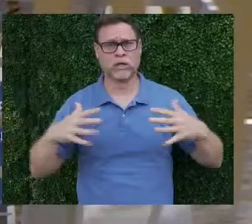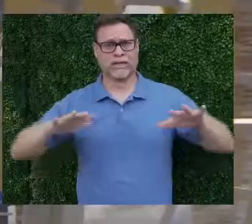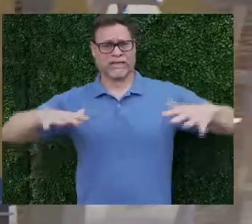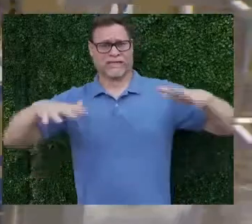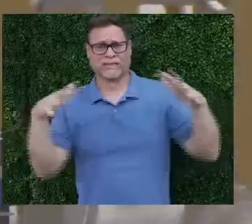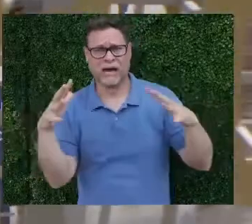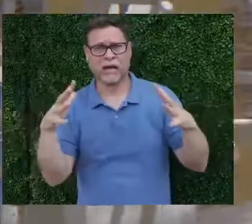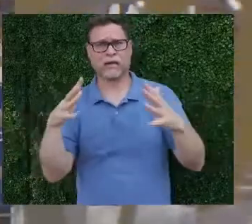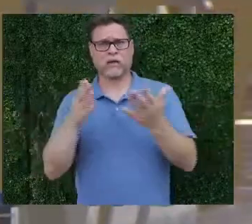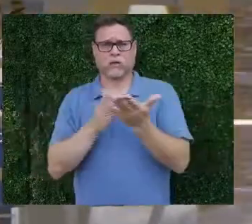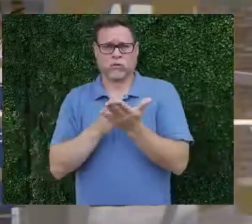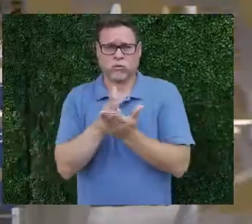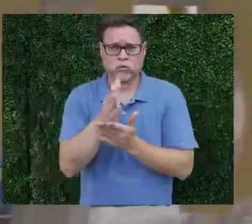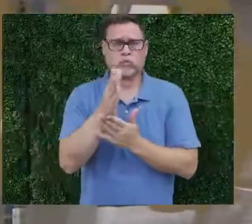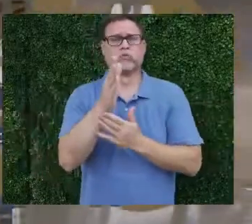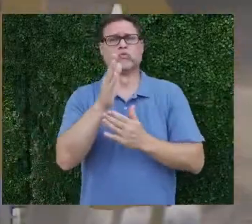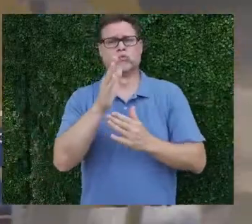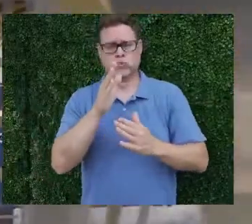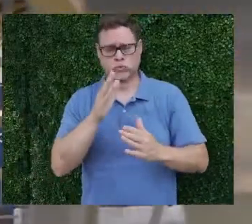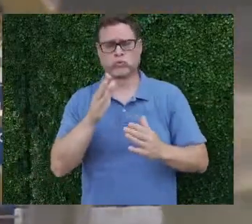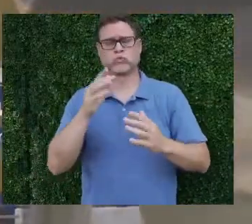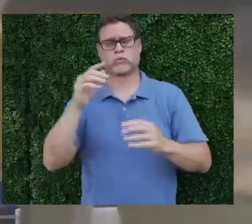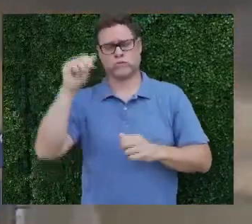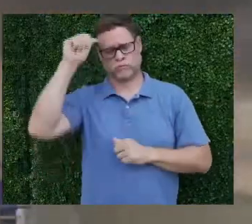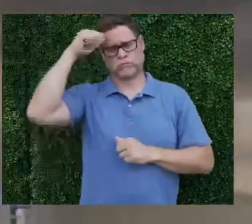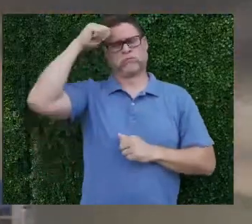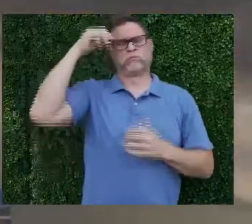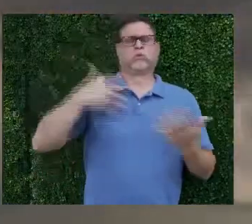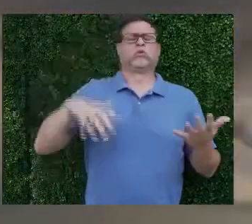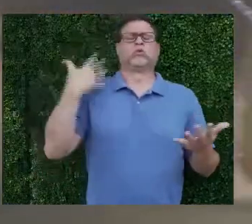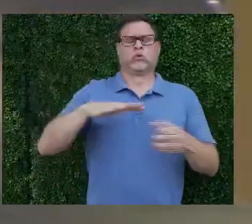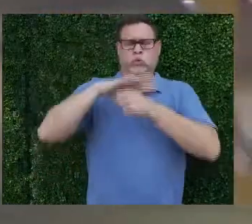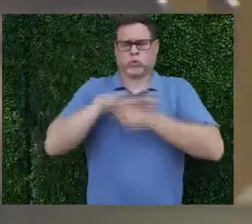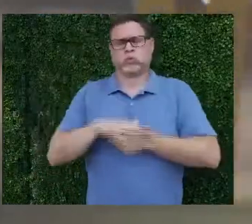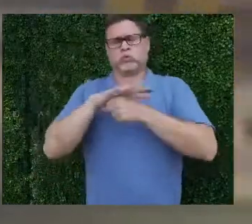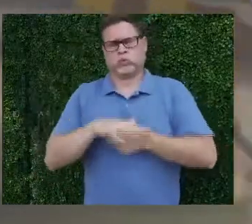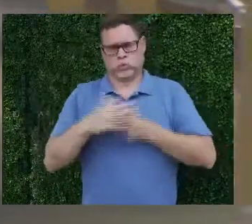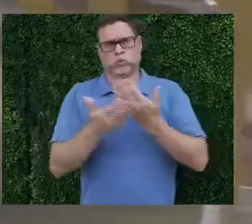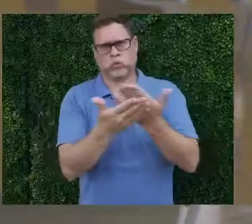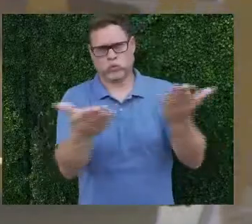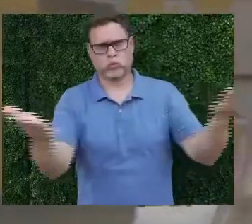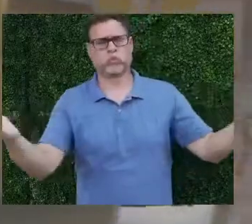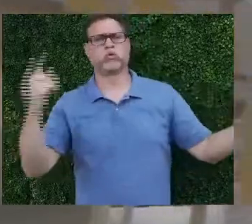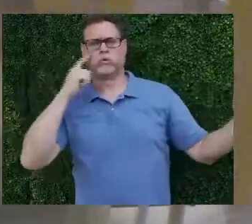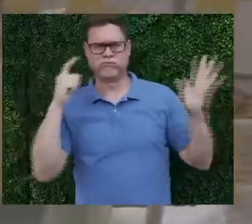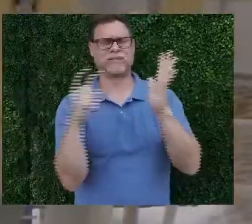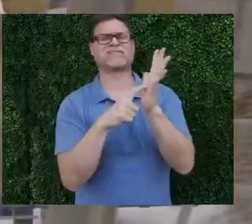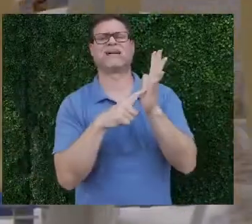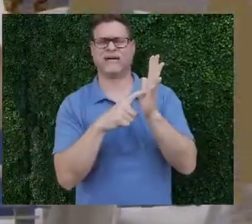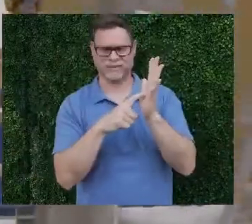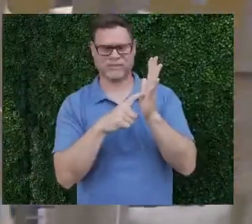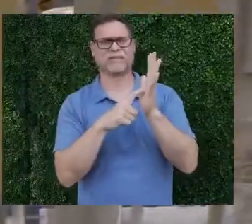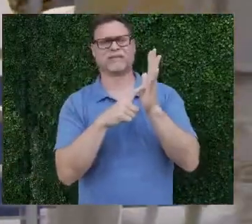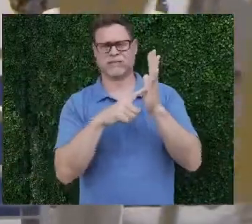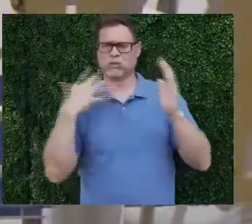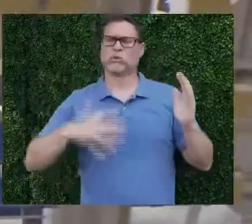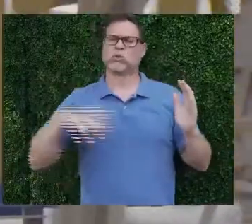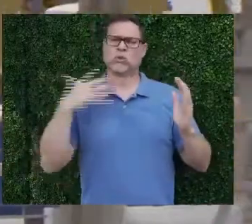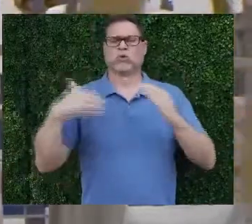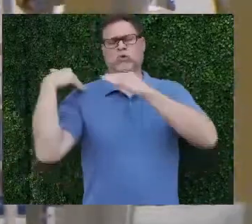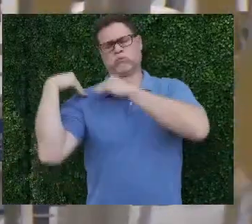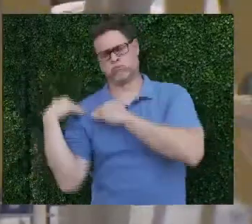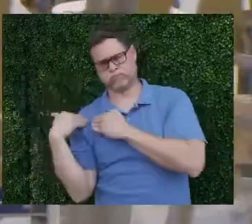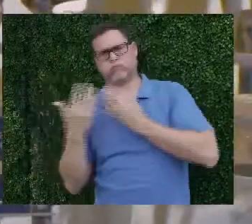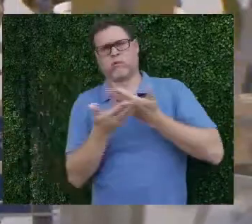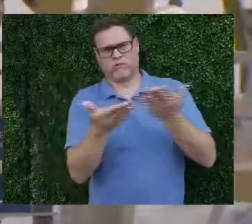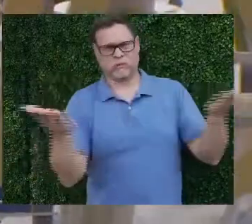we've all had to work through. And I'm mindful of that stress still upon so many of you. I recognize the incredible burden that's been placed